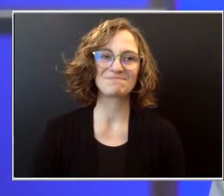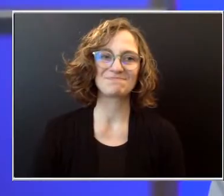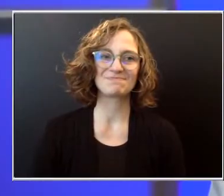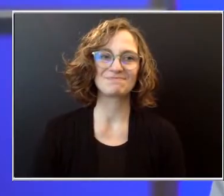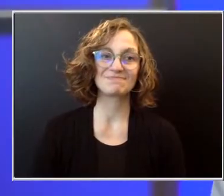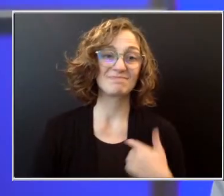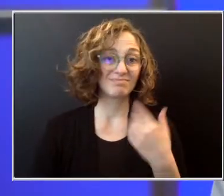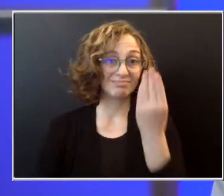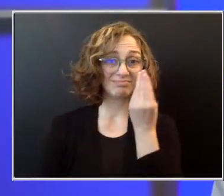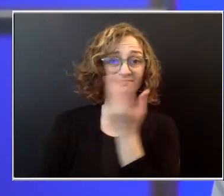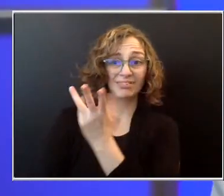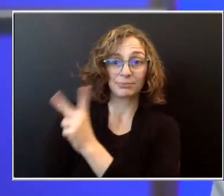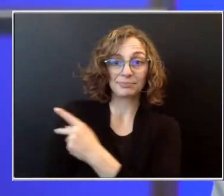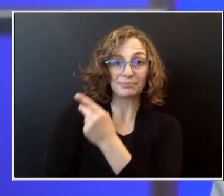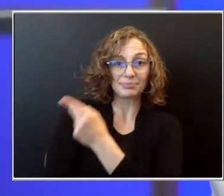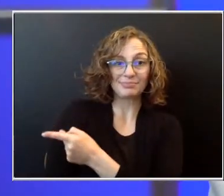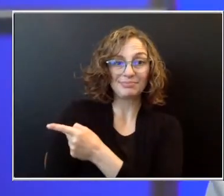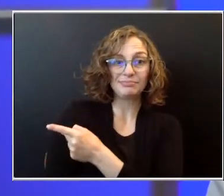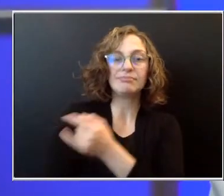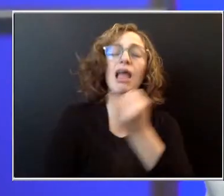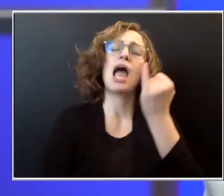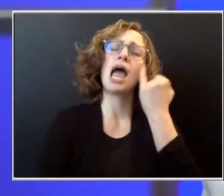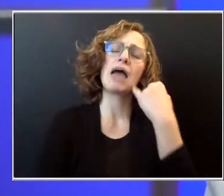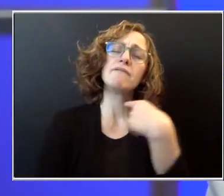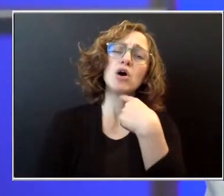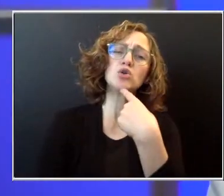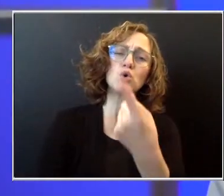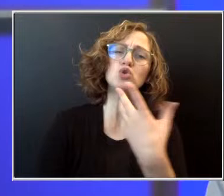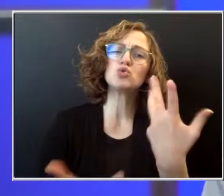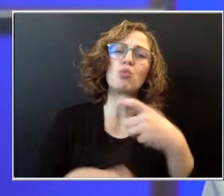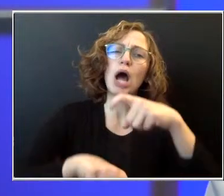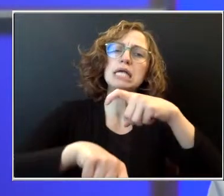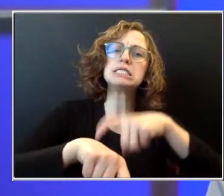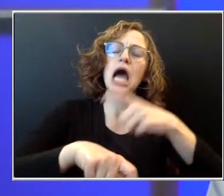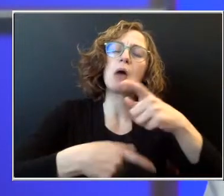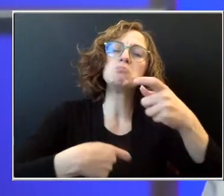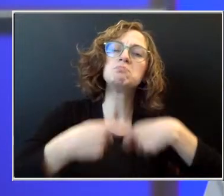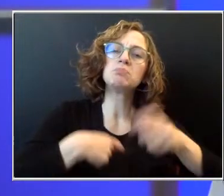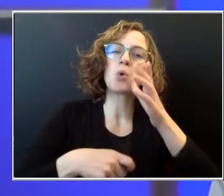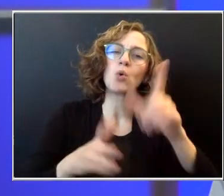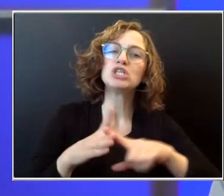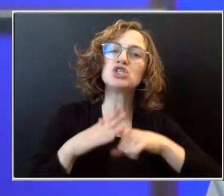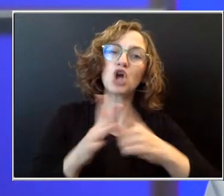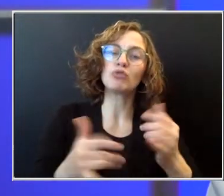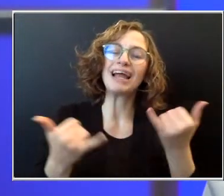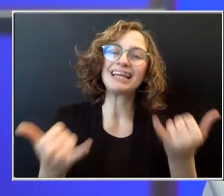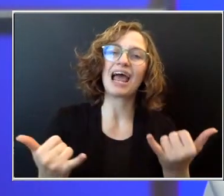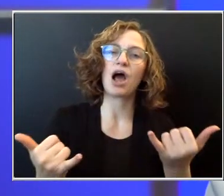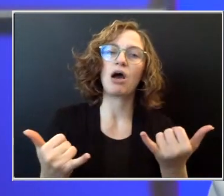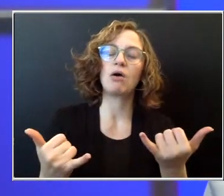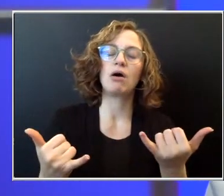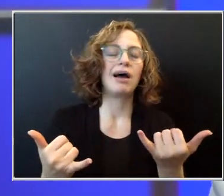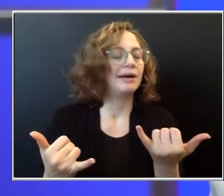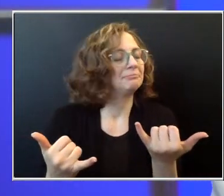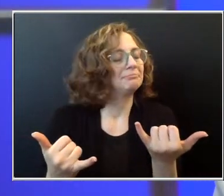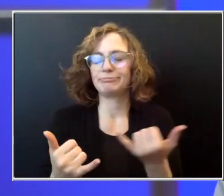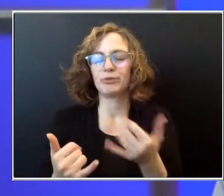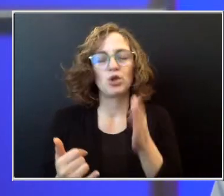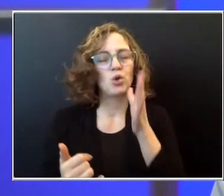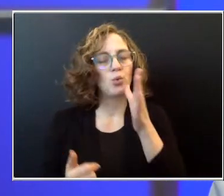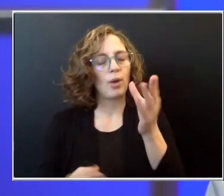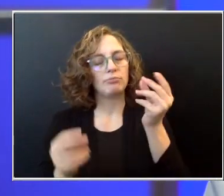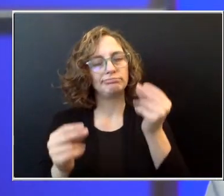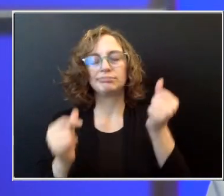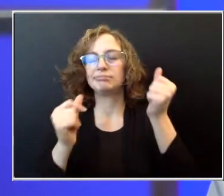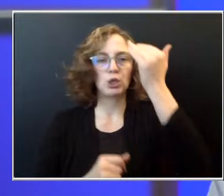if I told you what time the transplant was going to start right now, the only thing you can be certain of is that would not be the time when the transplant started. Is